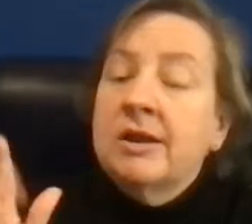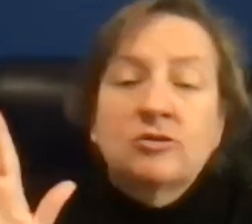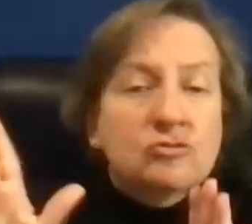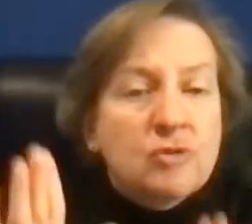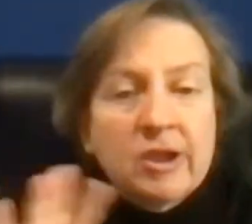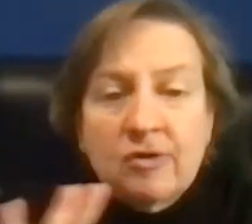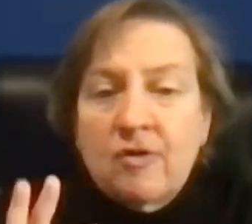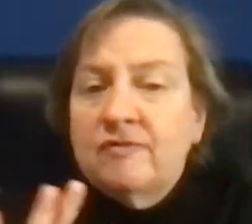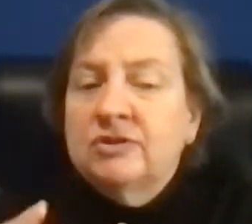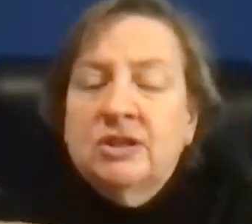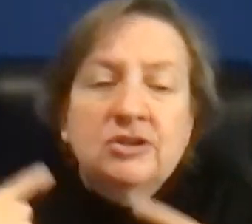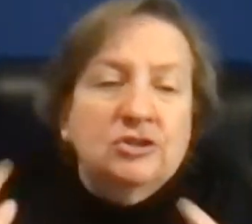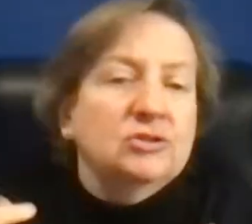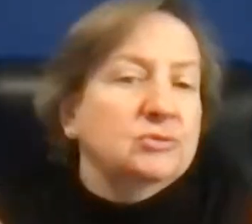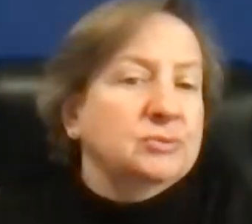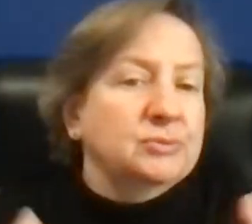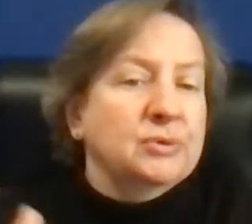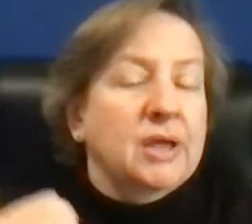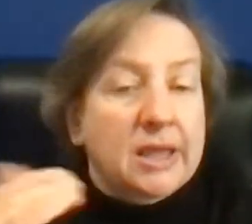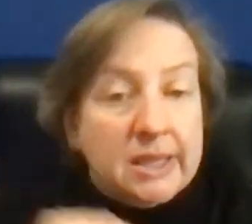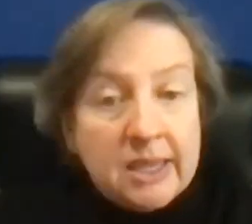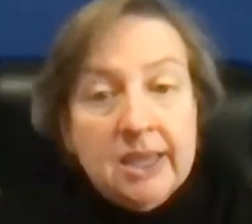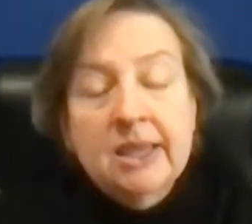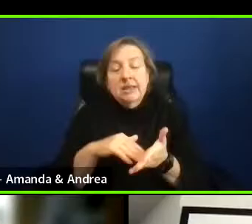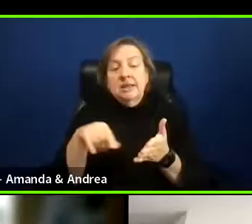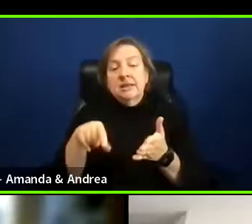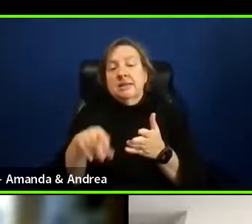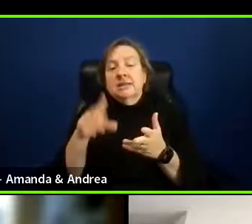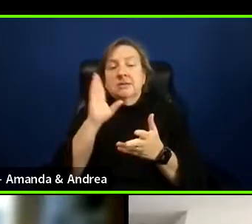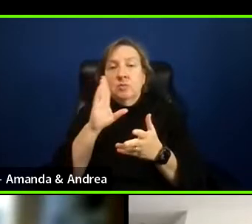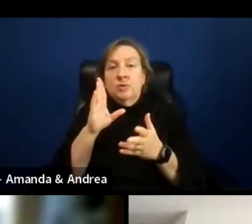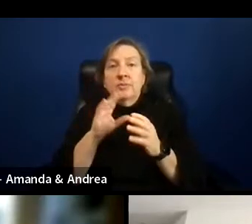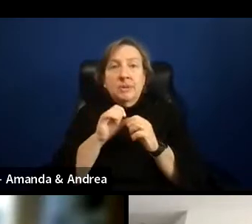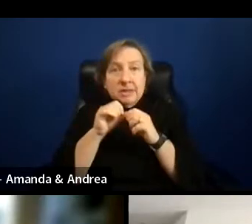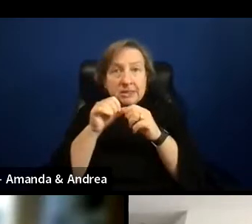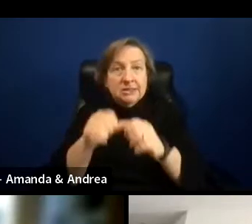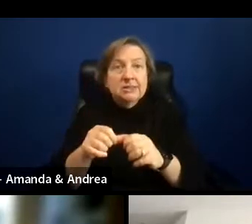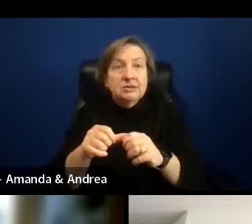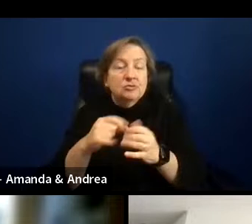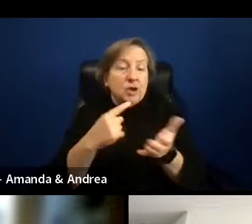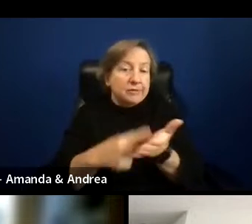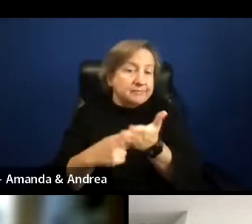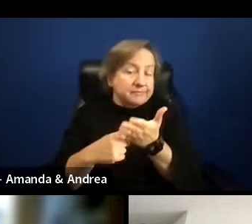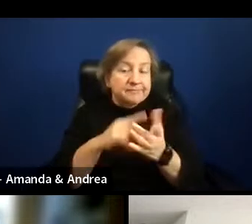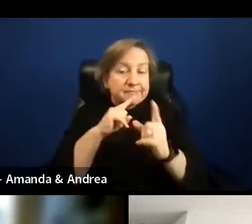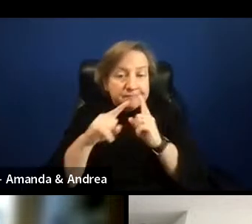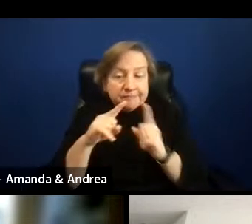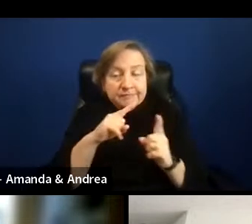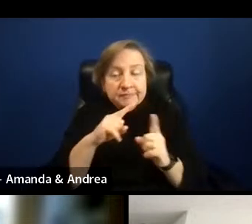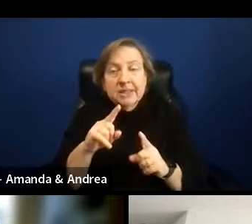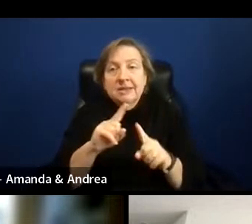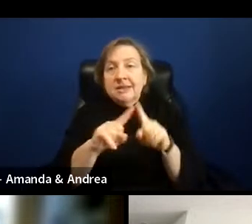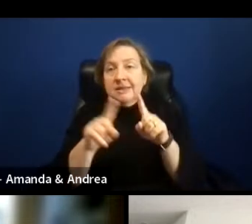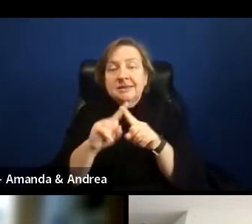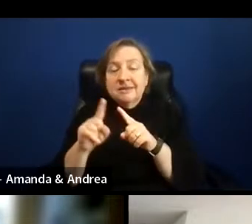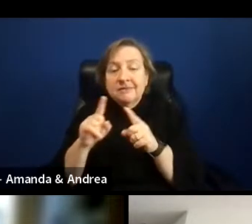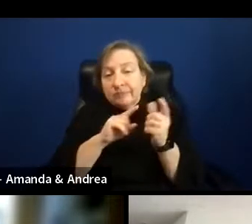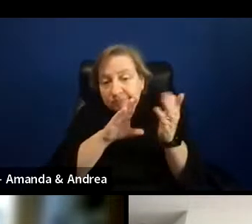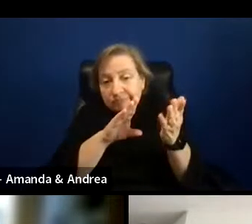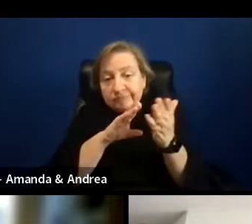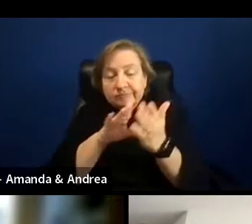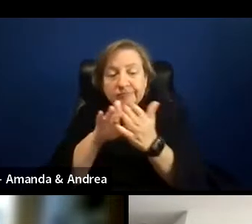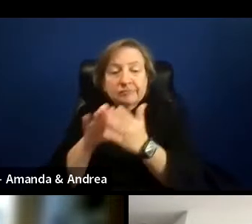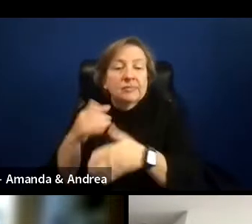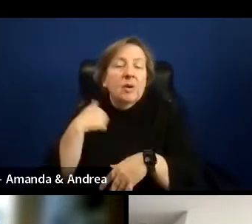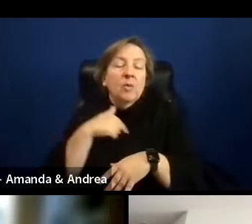conversations, and once again, this is going to be a continuing conversation in a different format as we